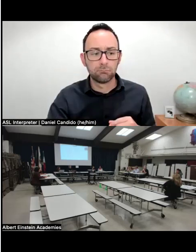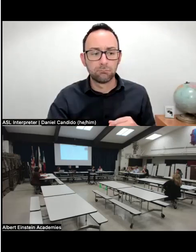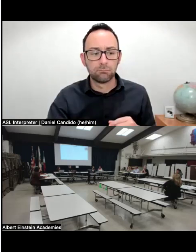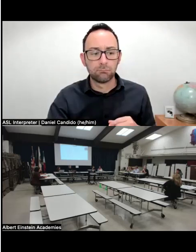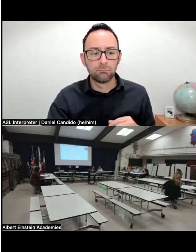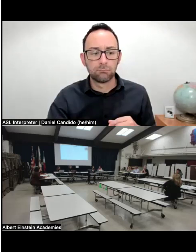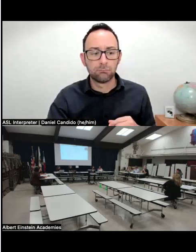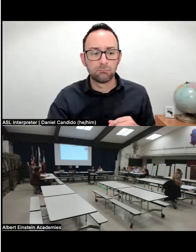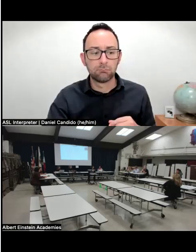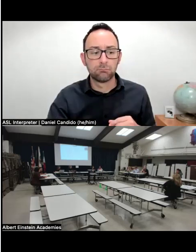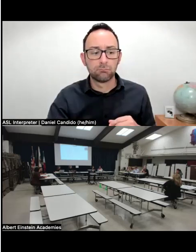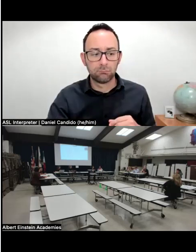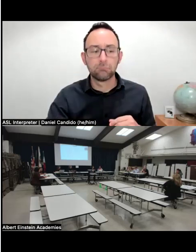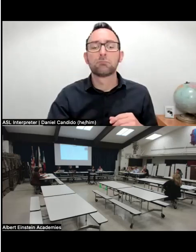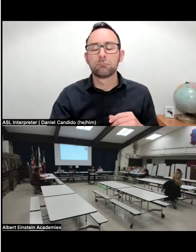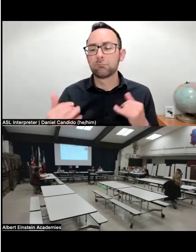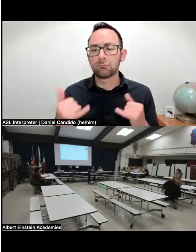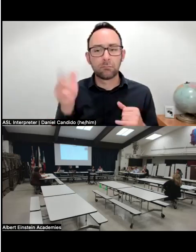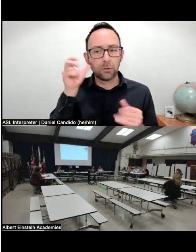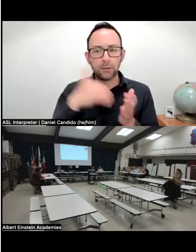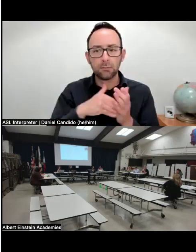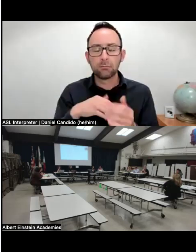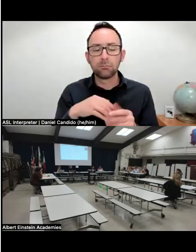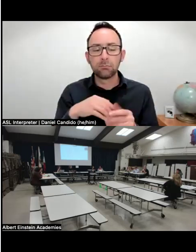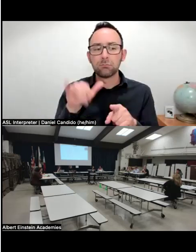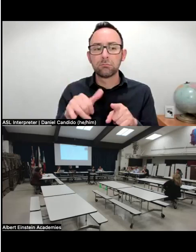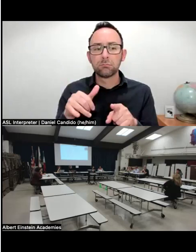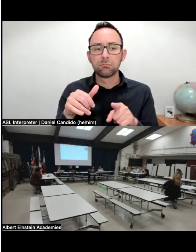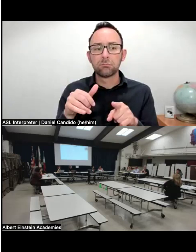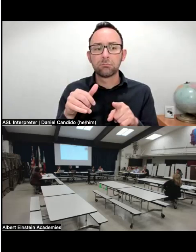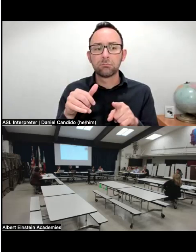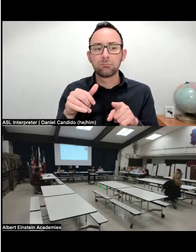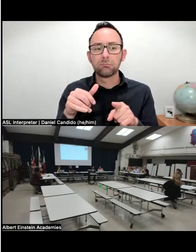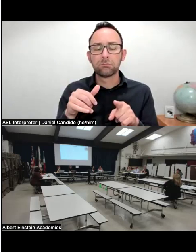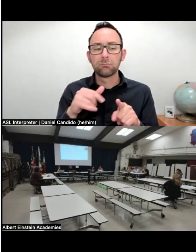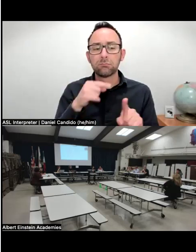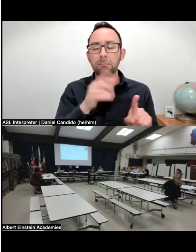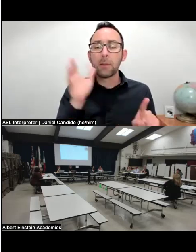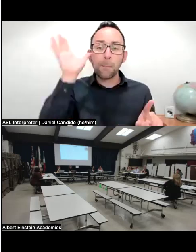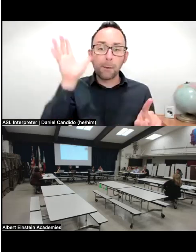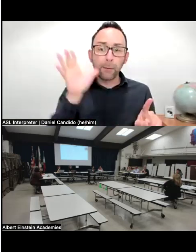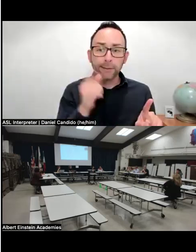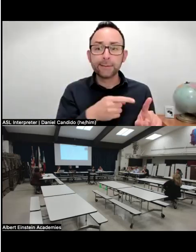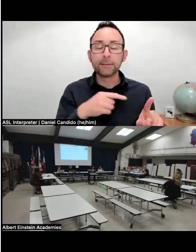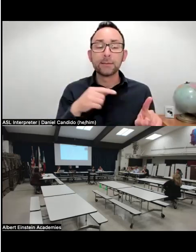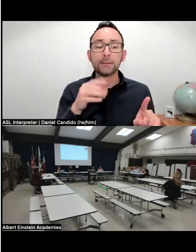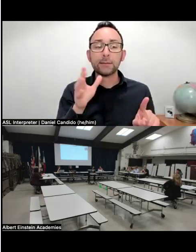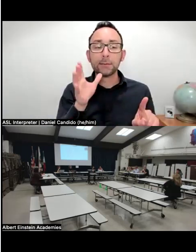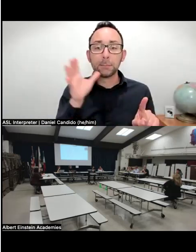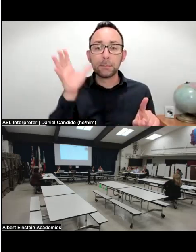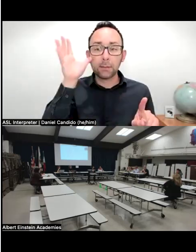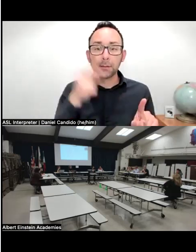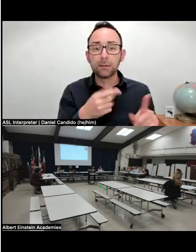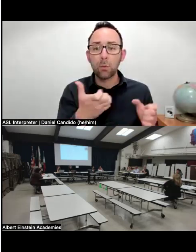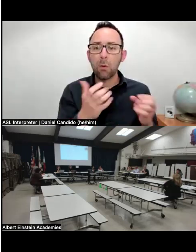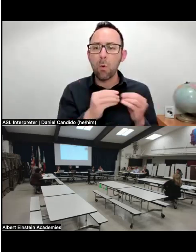Got it. And then just piggybacking also on what you had said about parents, parents being able to be more